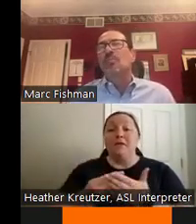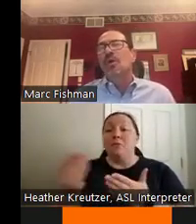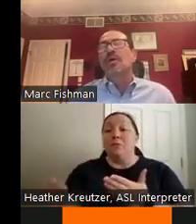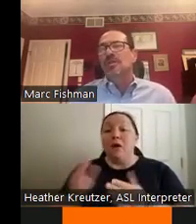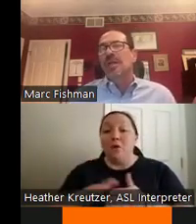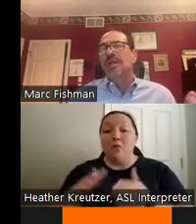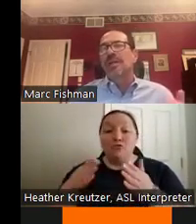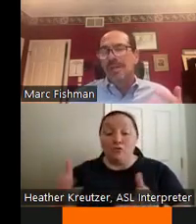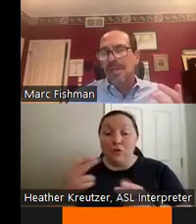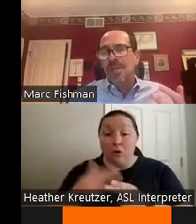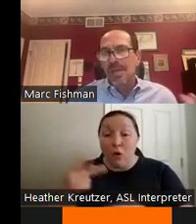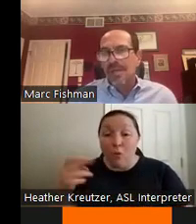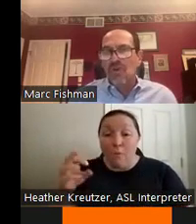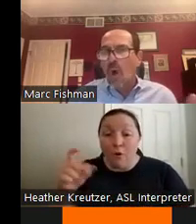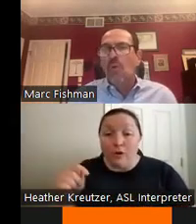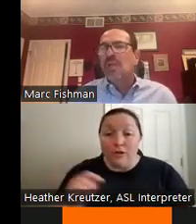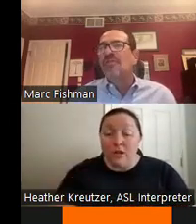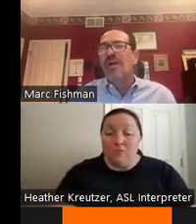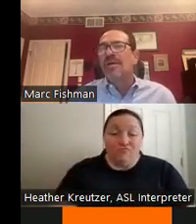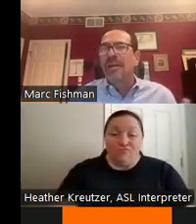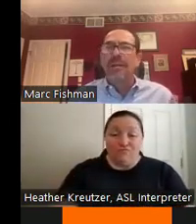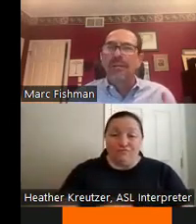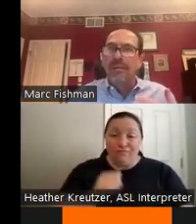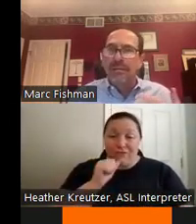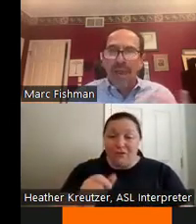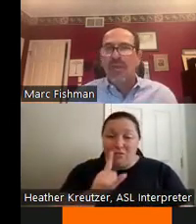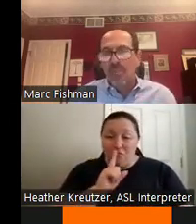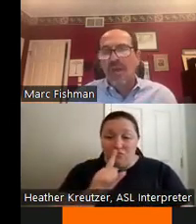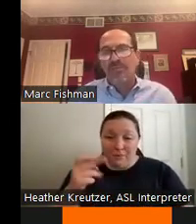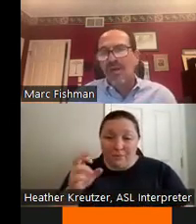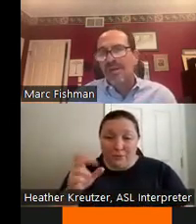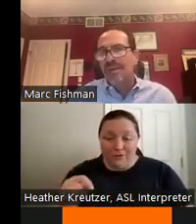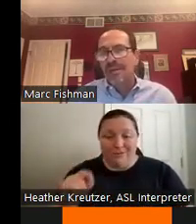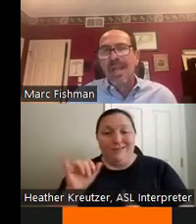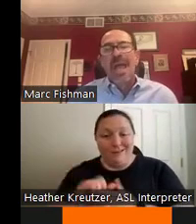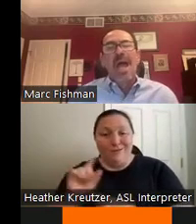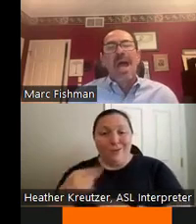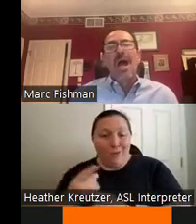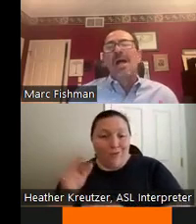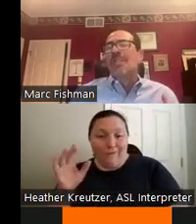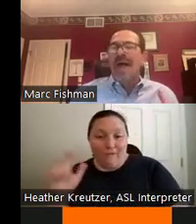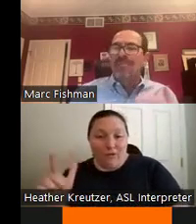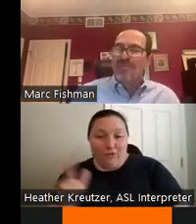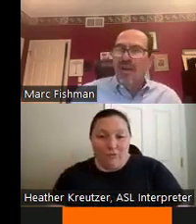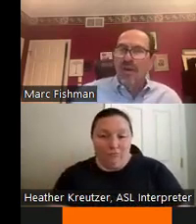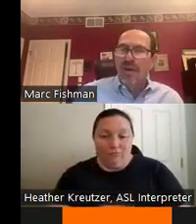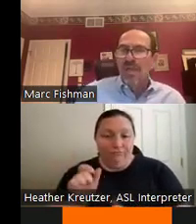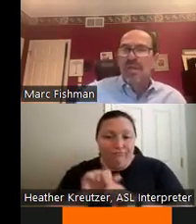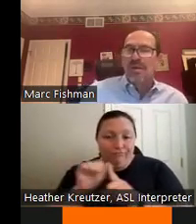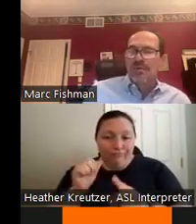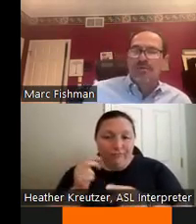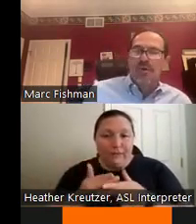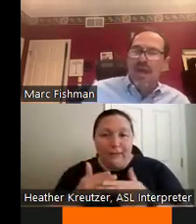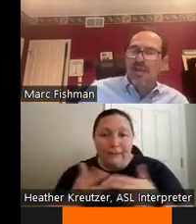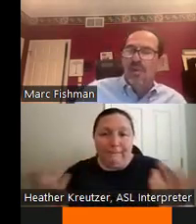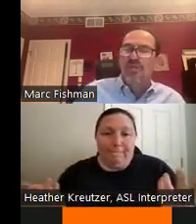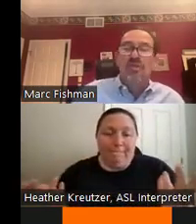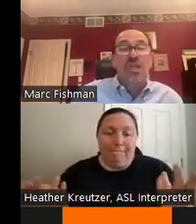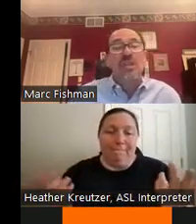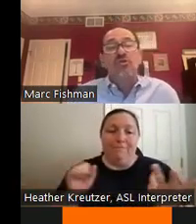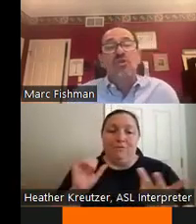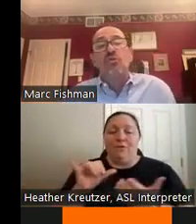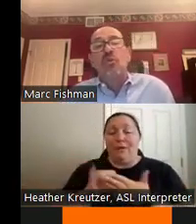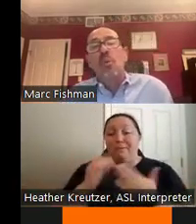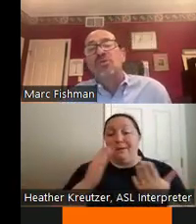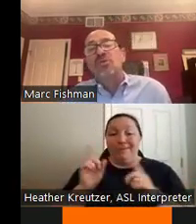that's called Percocet is only fentanyl, nothing but fentanyl. That may vary in a variety of